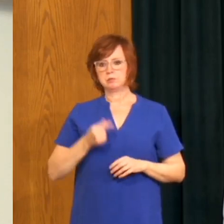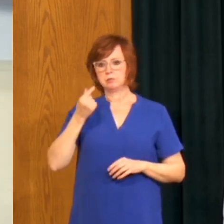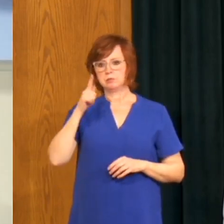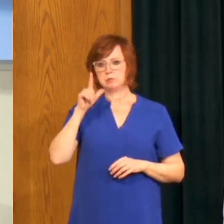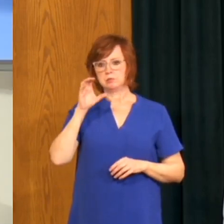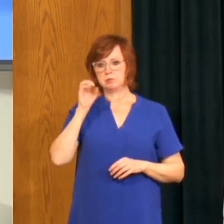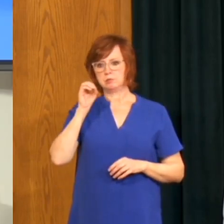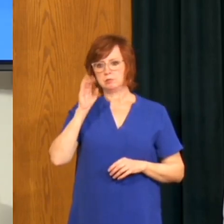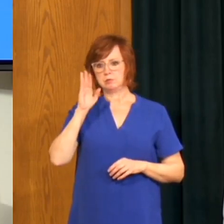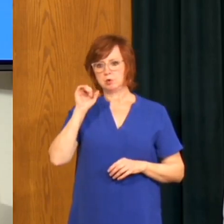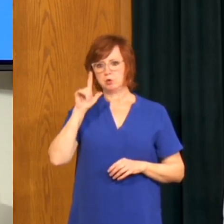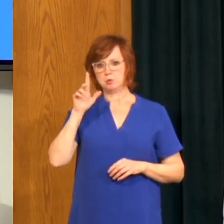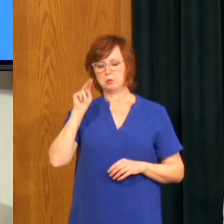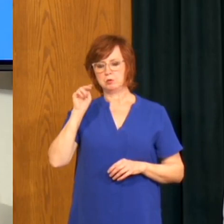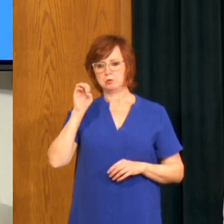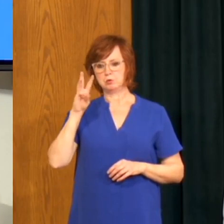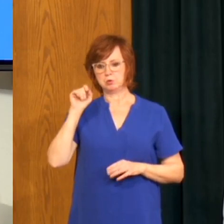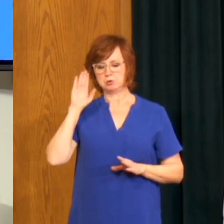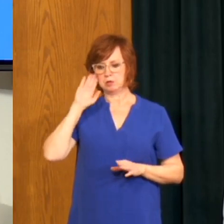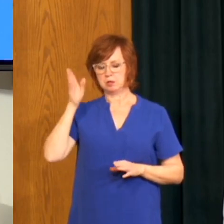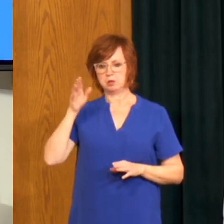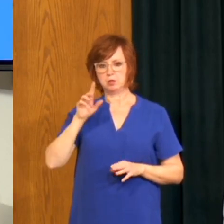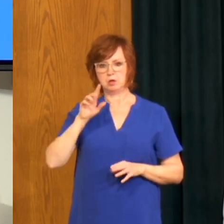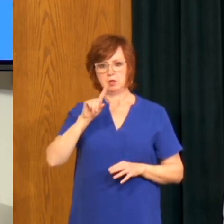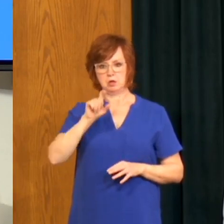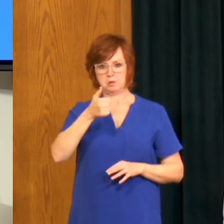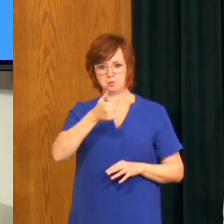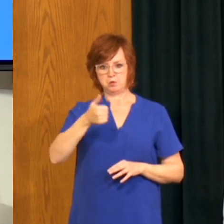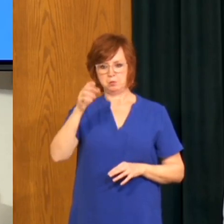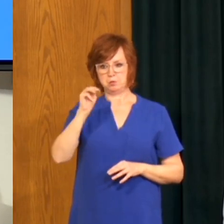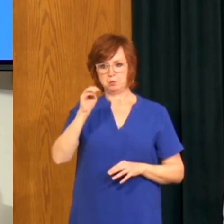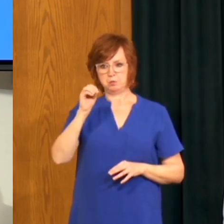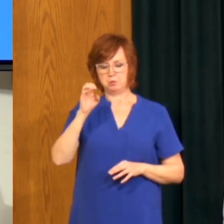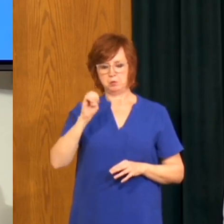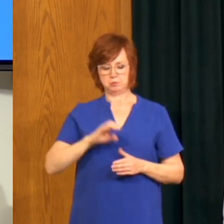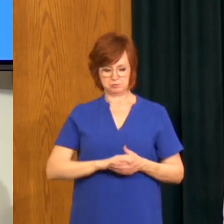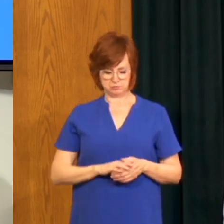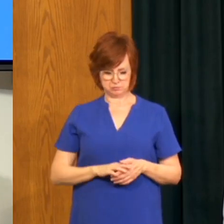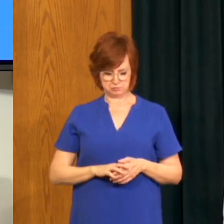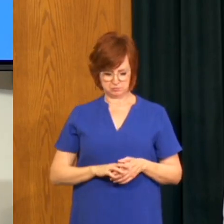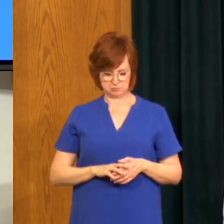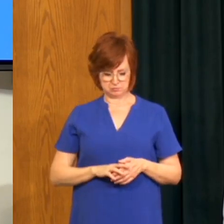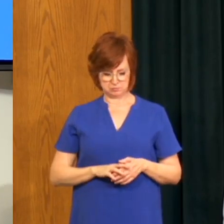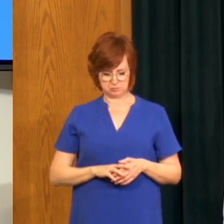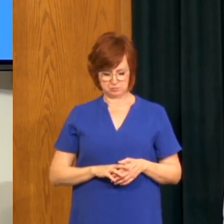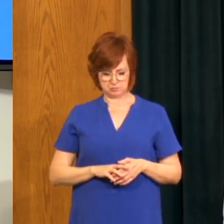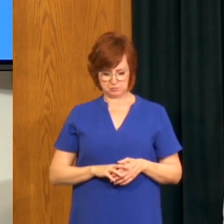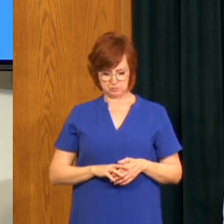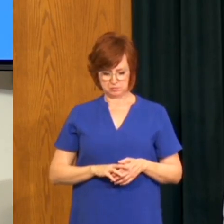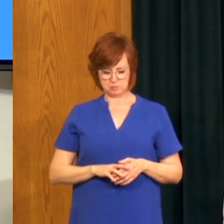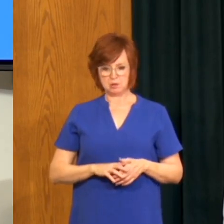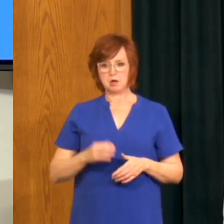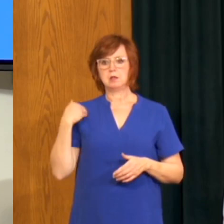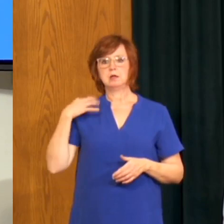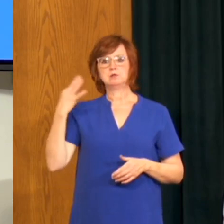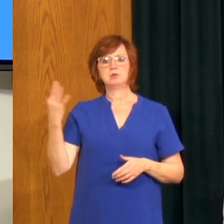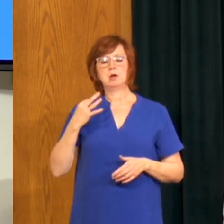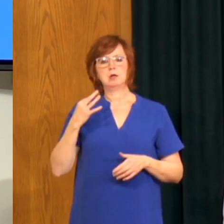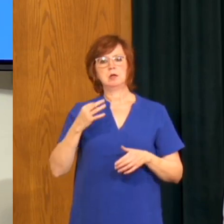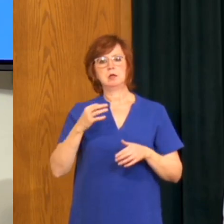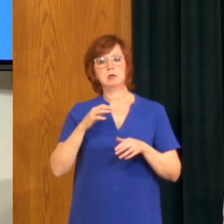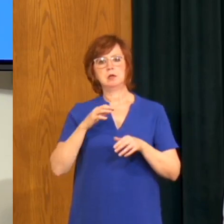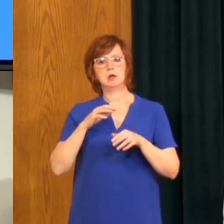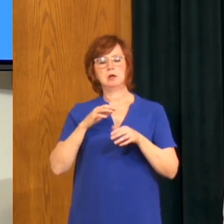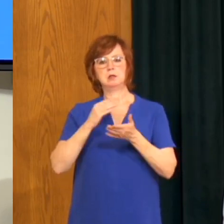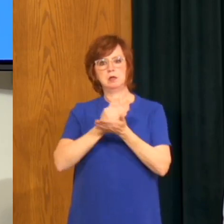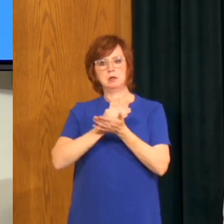Global. Hi, this question is for the Premier. Premier, we saw on Friday that the unemployment rate for May was